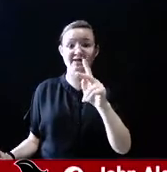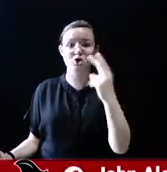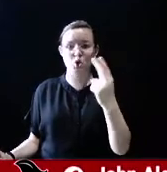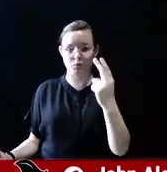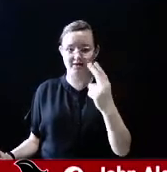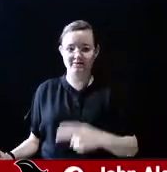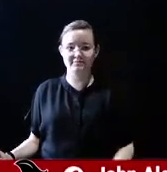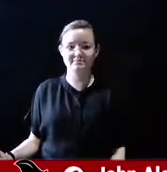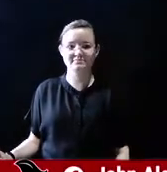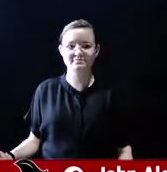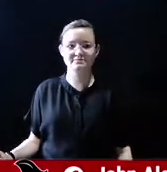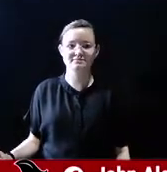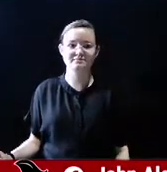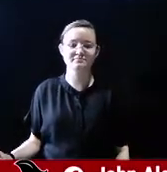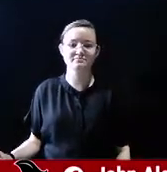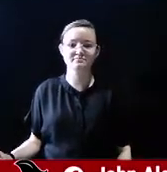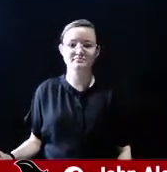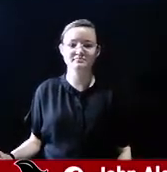Hogan.